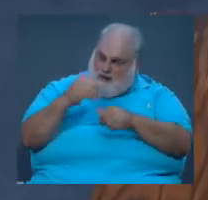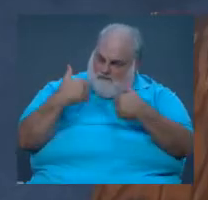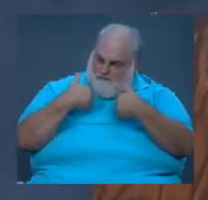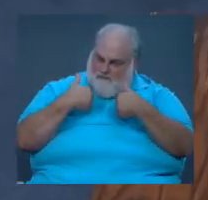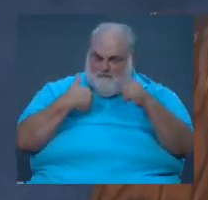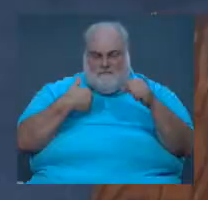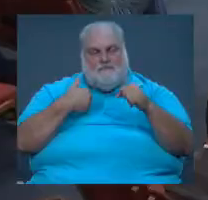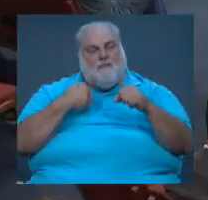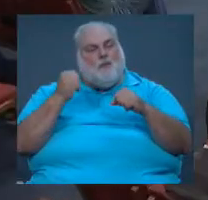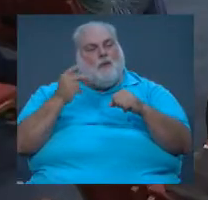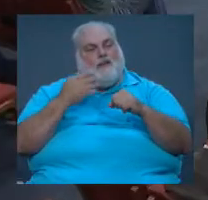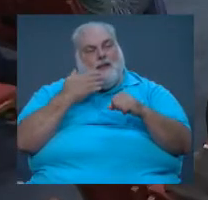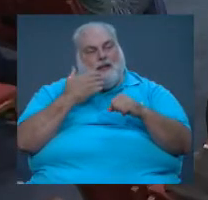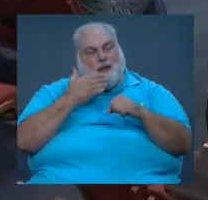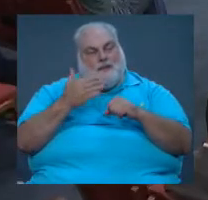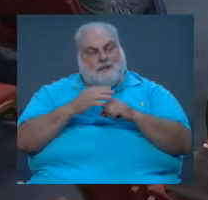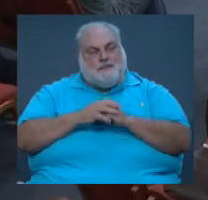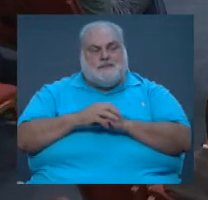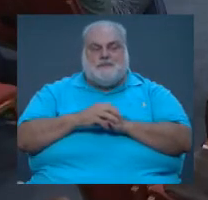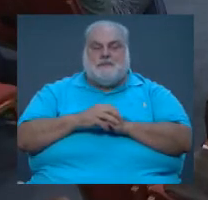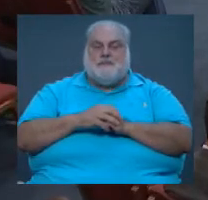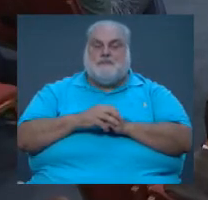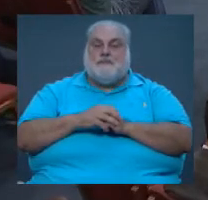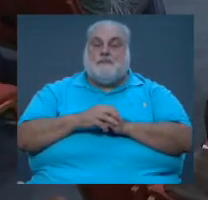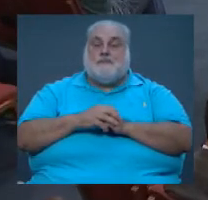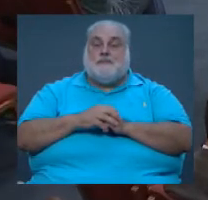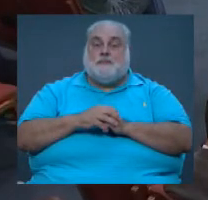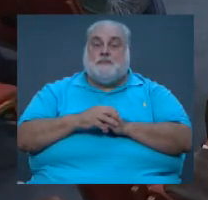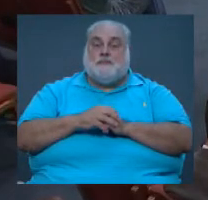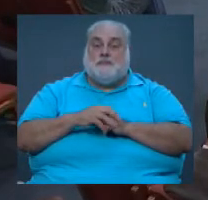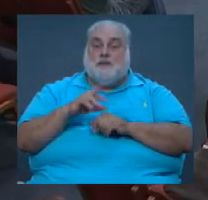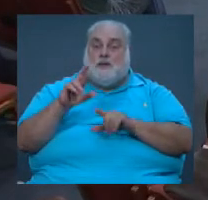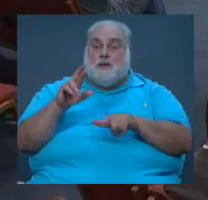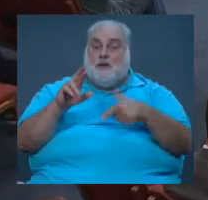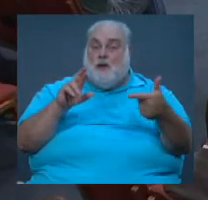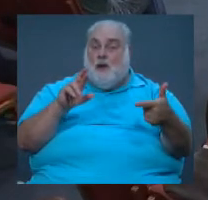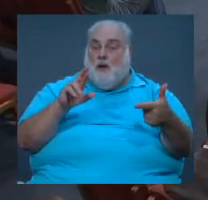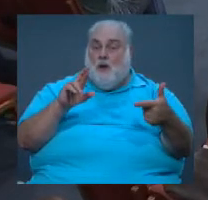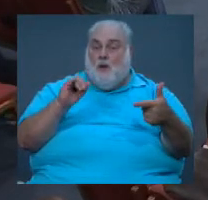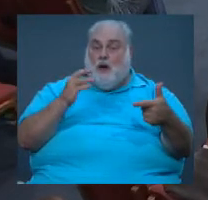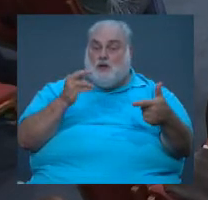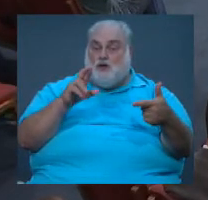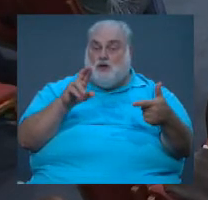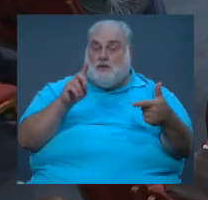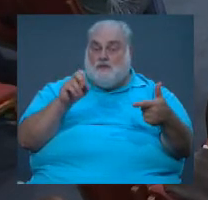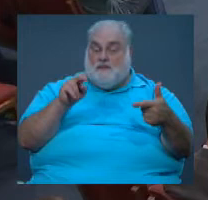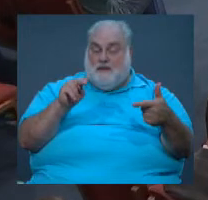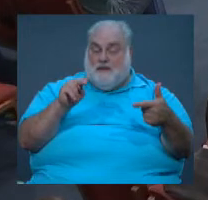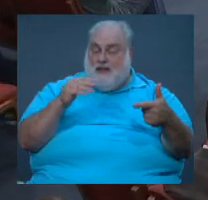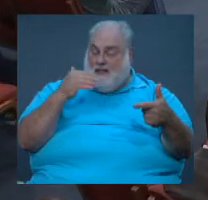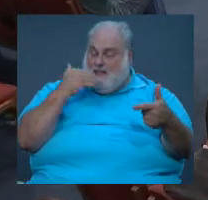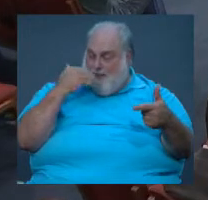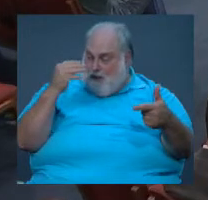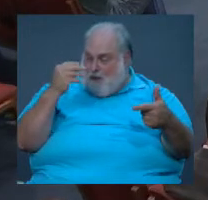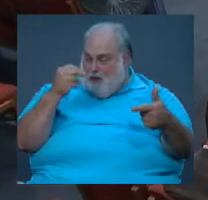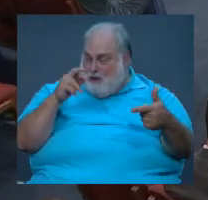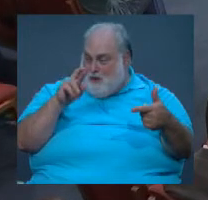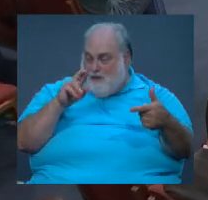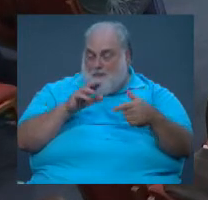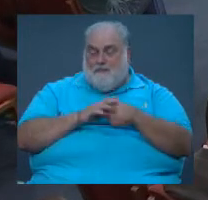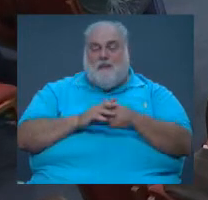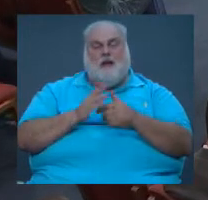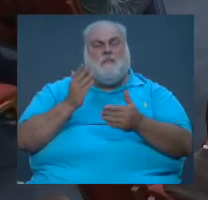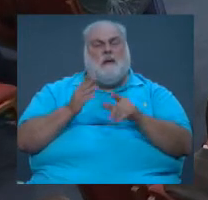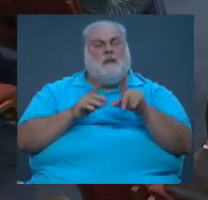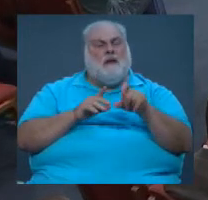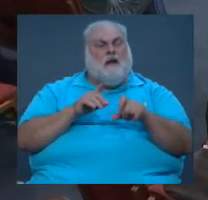thank you. Thanks so much, Director Hines. Director Richardson. Yes, thank you, Mayor. This may be a question